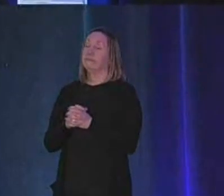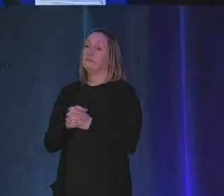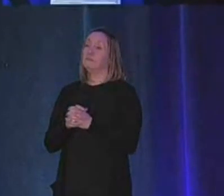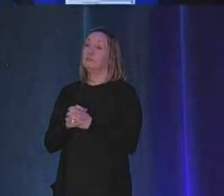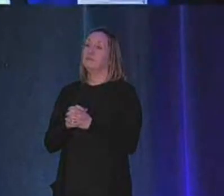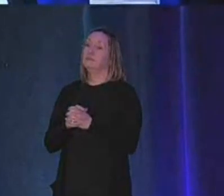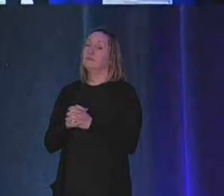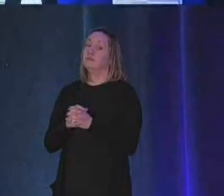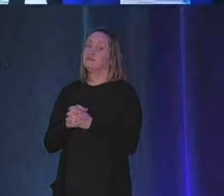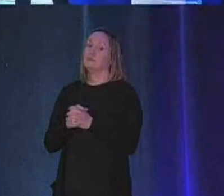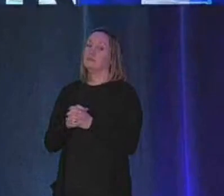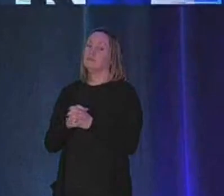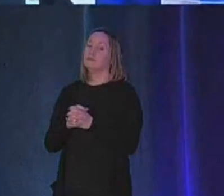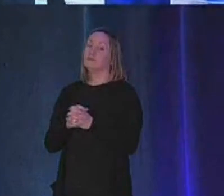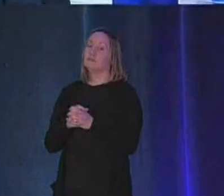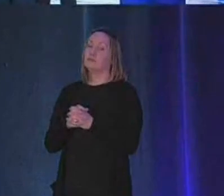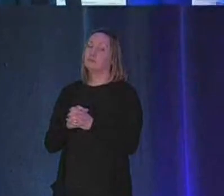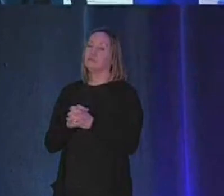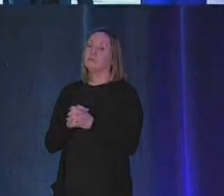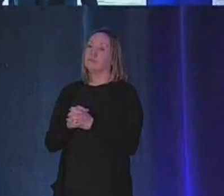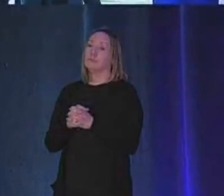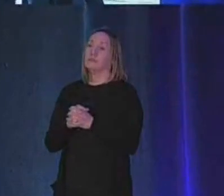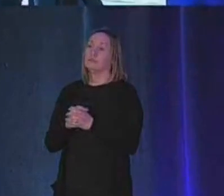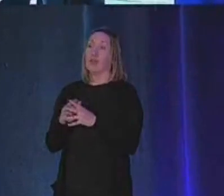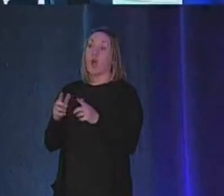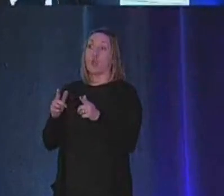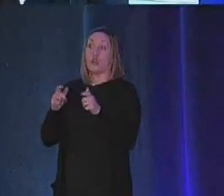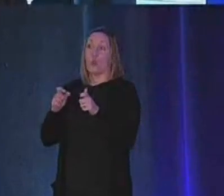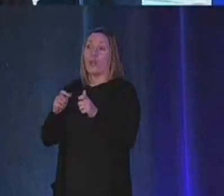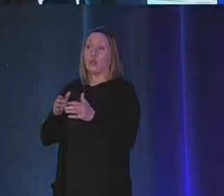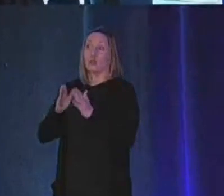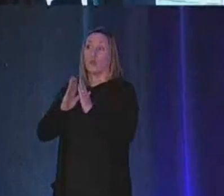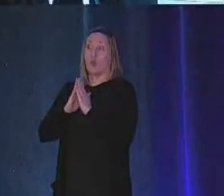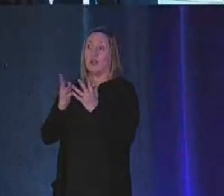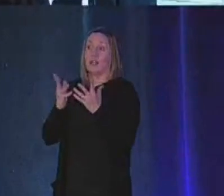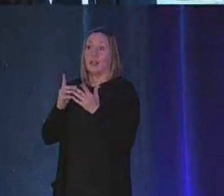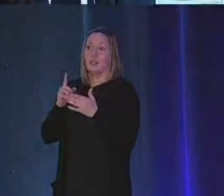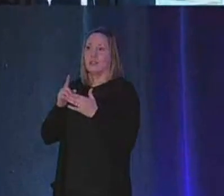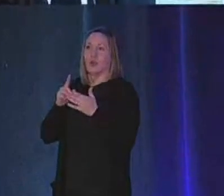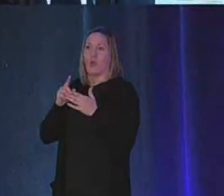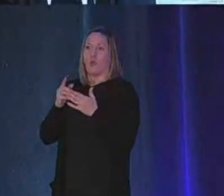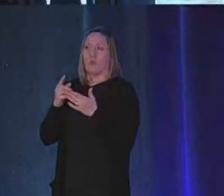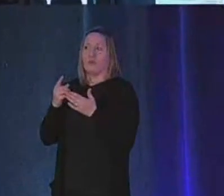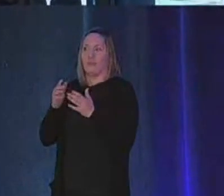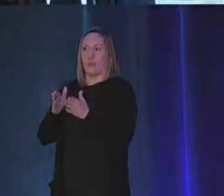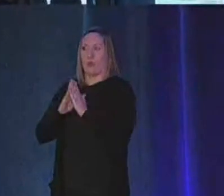The quickest request is the one never made.